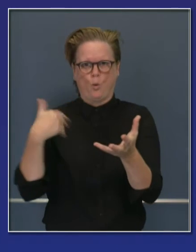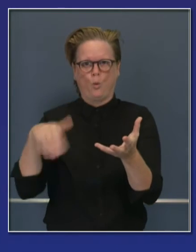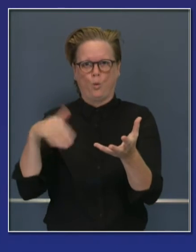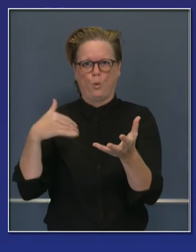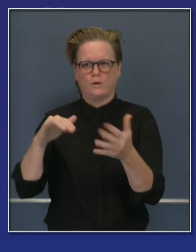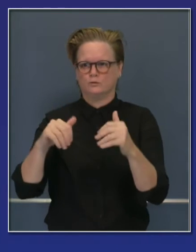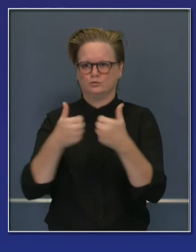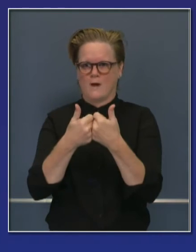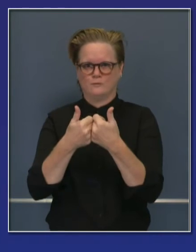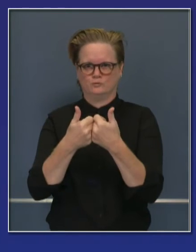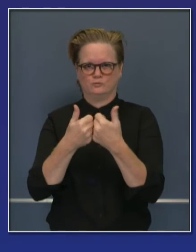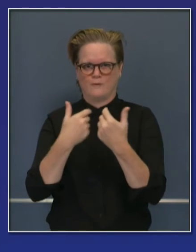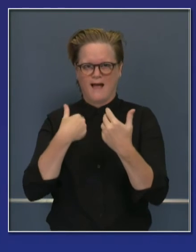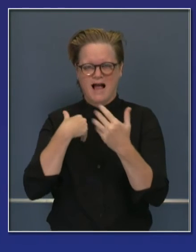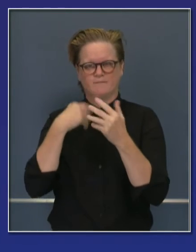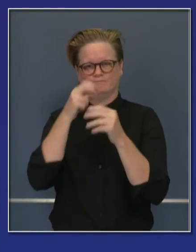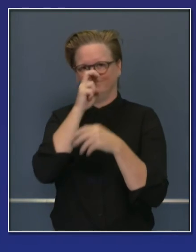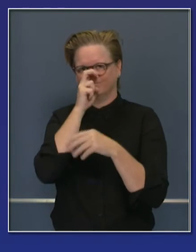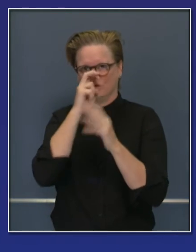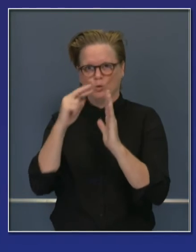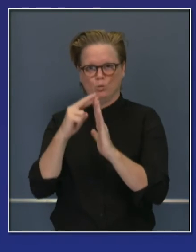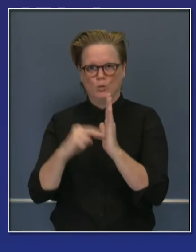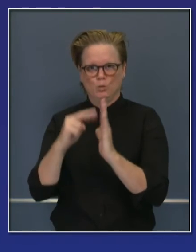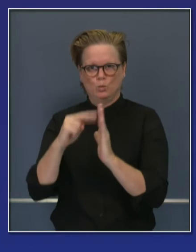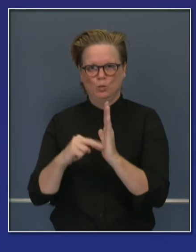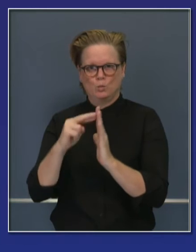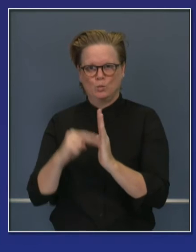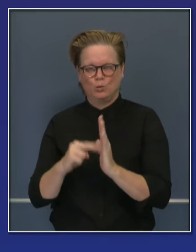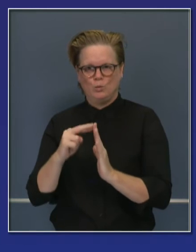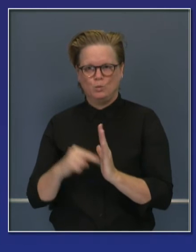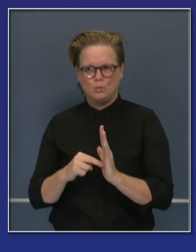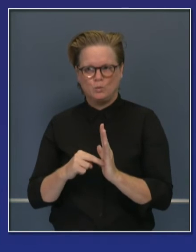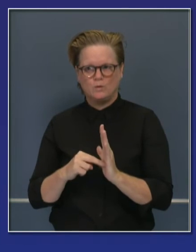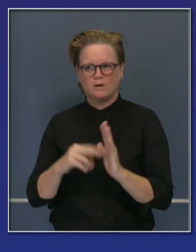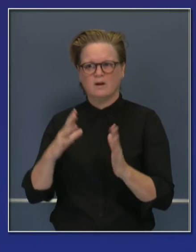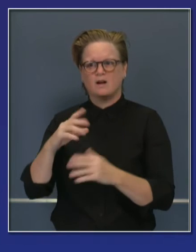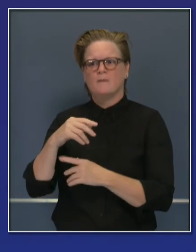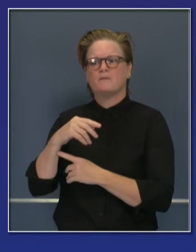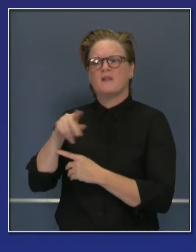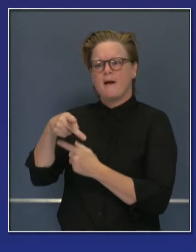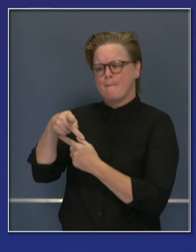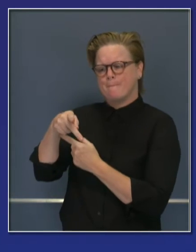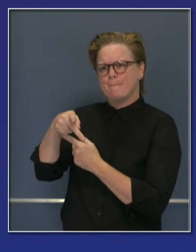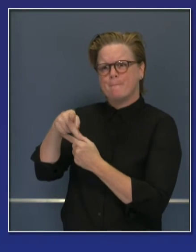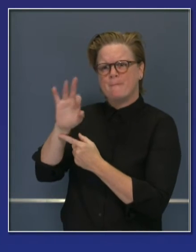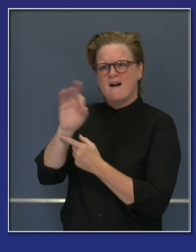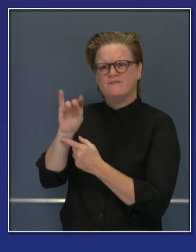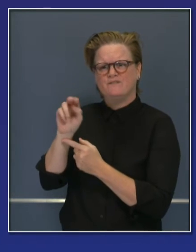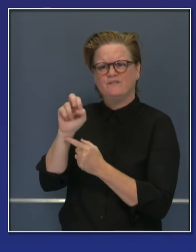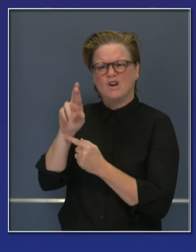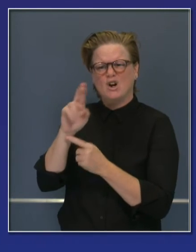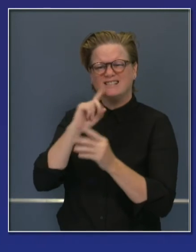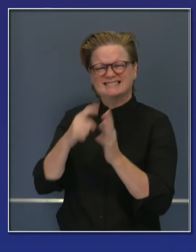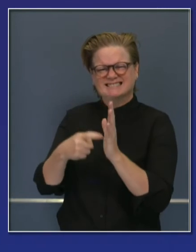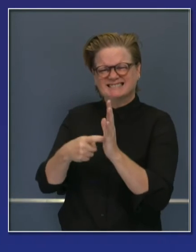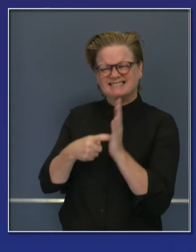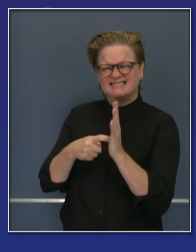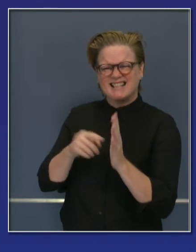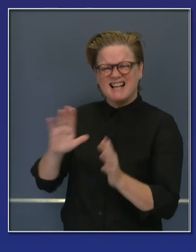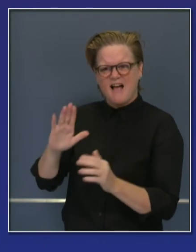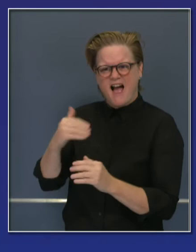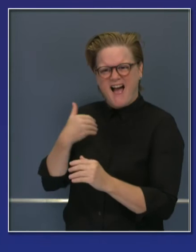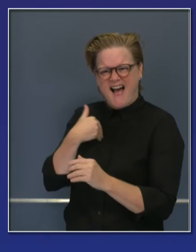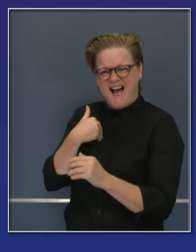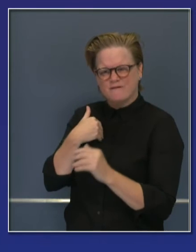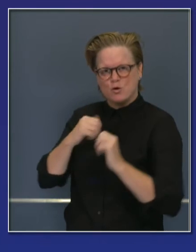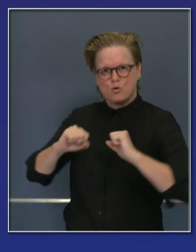require these ULT freezers. They require some dry ice accessibility that can be